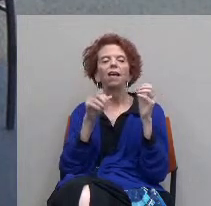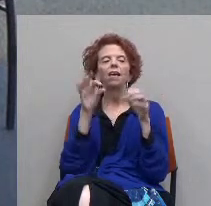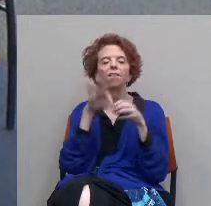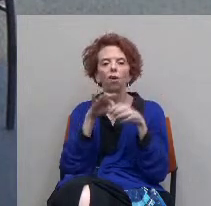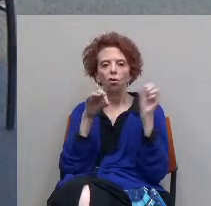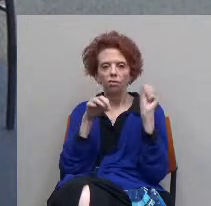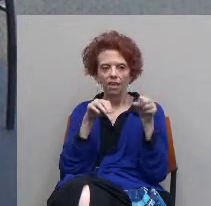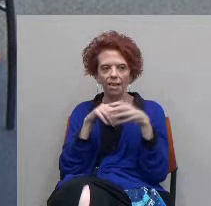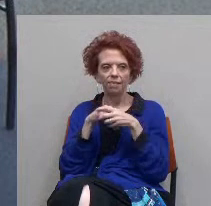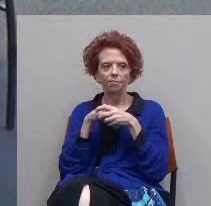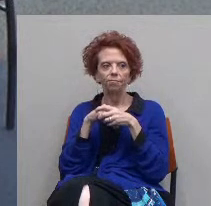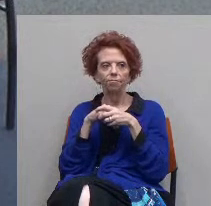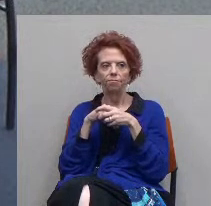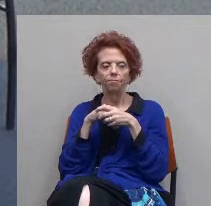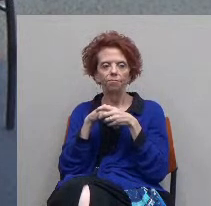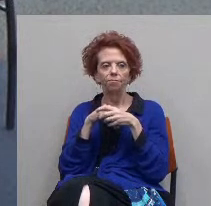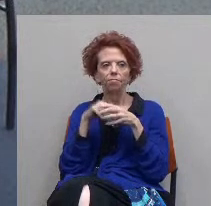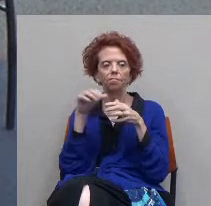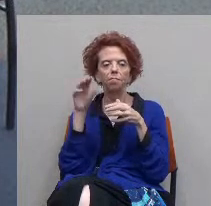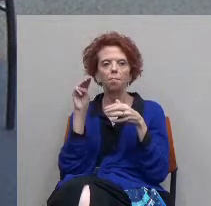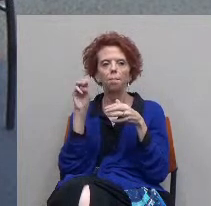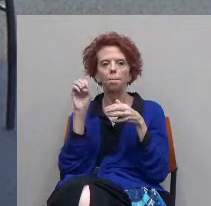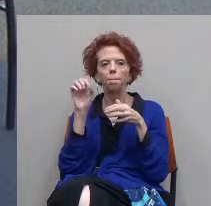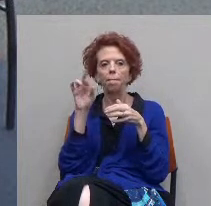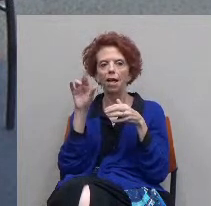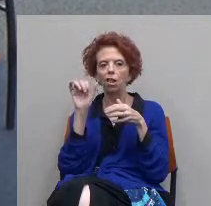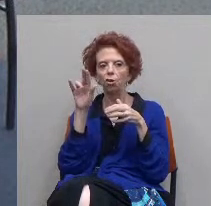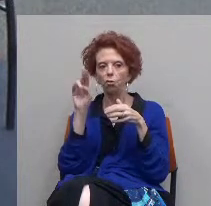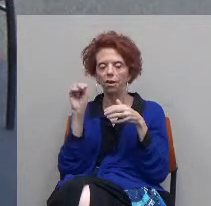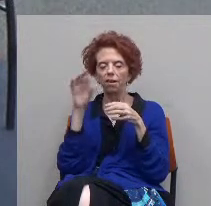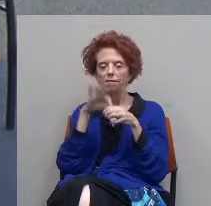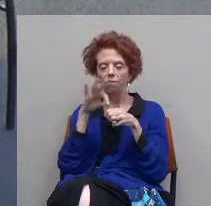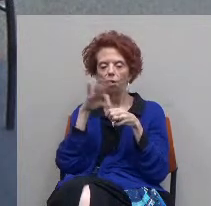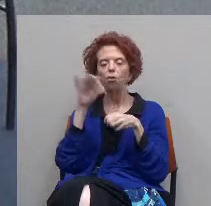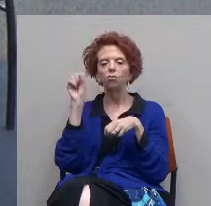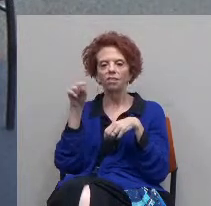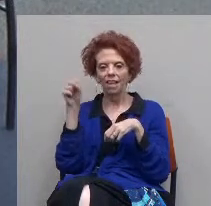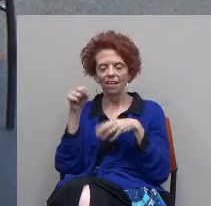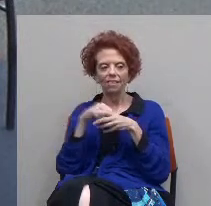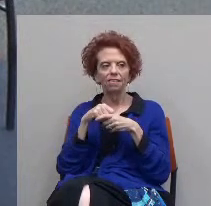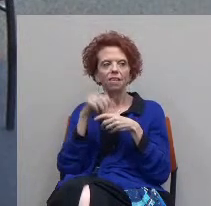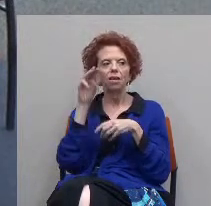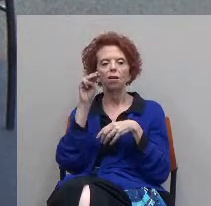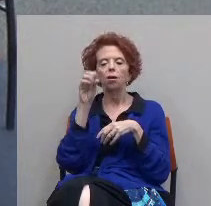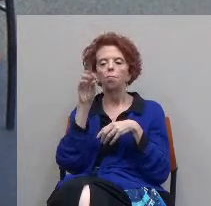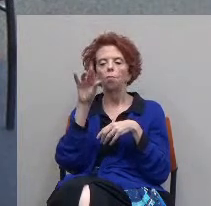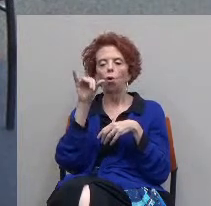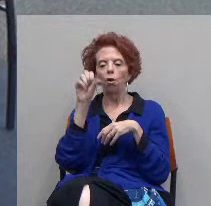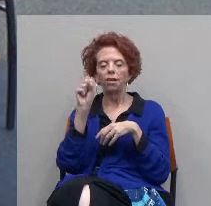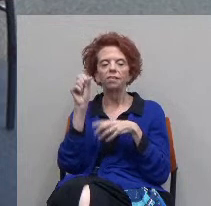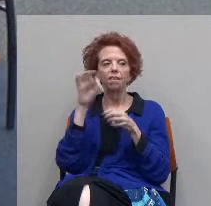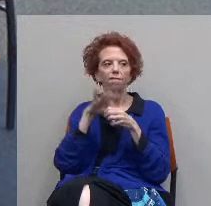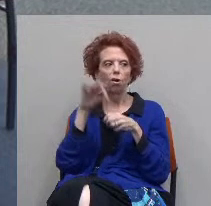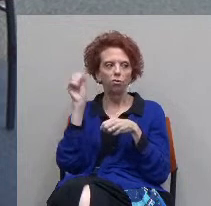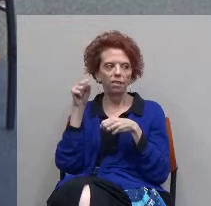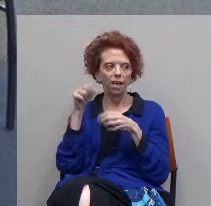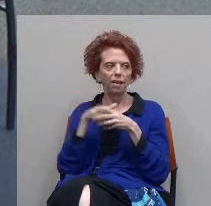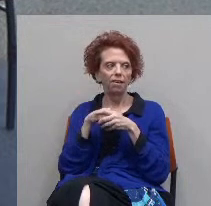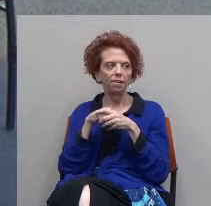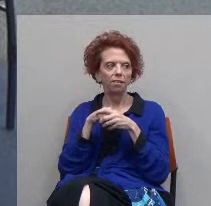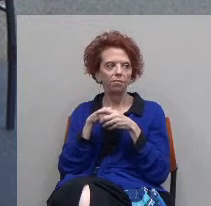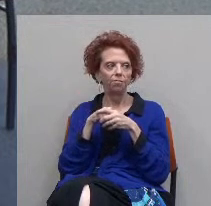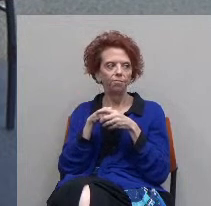Holloway votes yes, Mr. Mellering. Yes. Mr. Mellering votes yes, Mr. Morris. Yes. Mr. Morris votes yes.